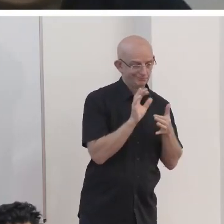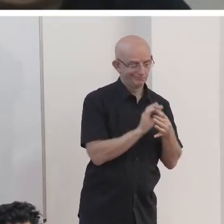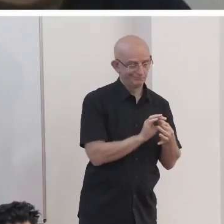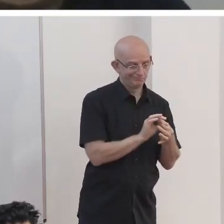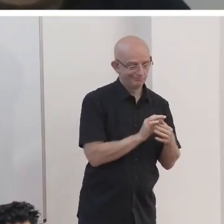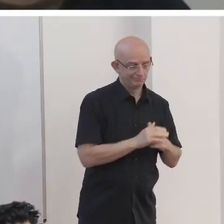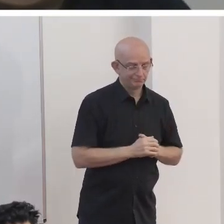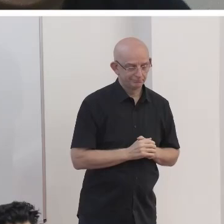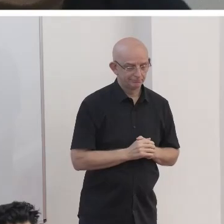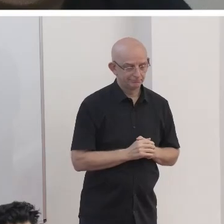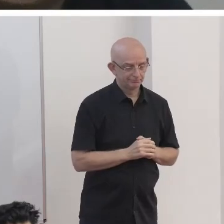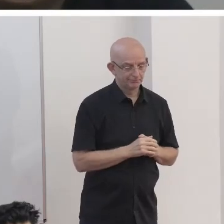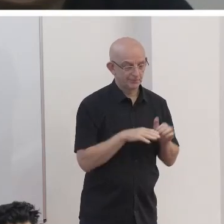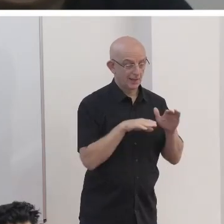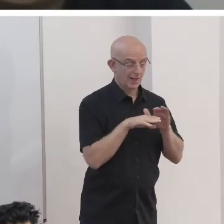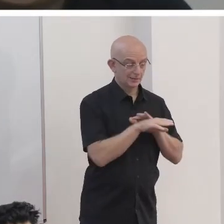say?